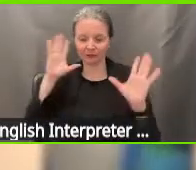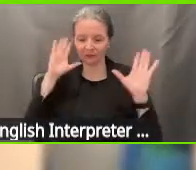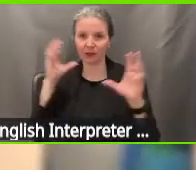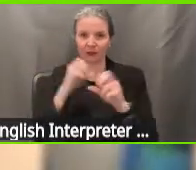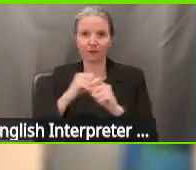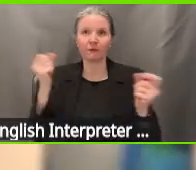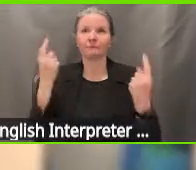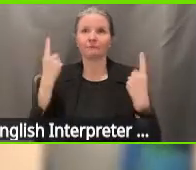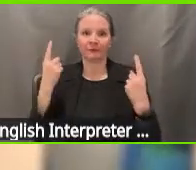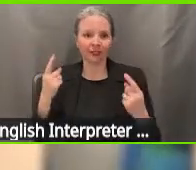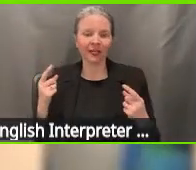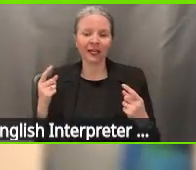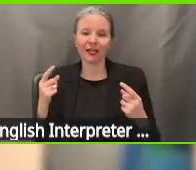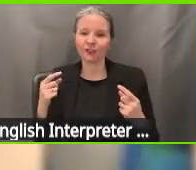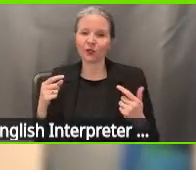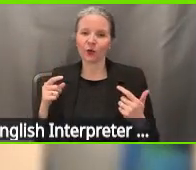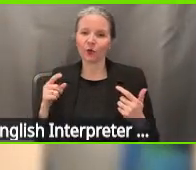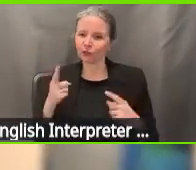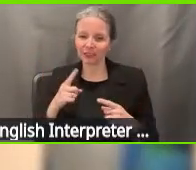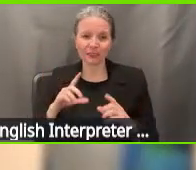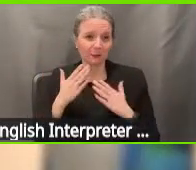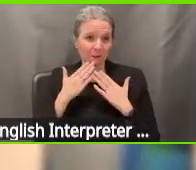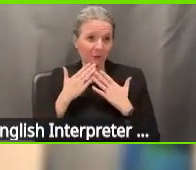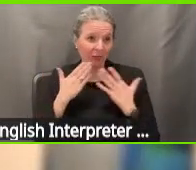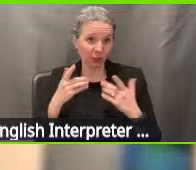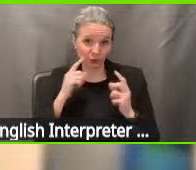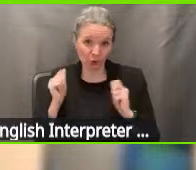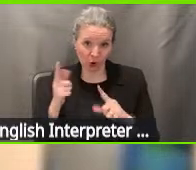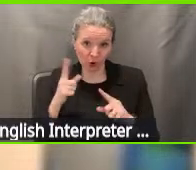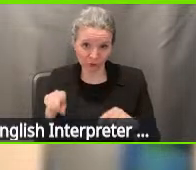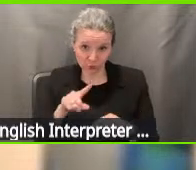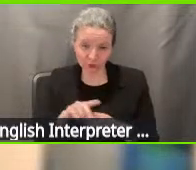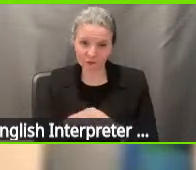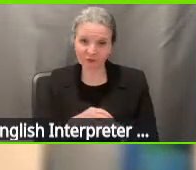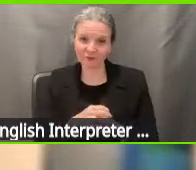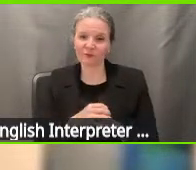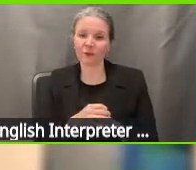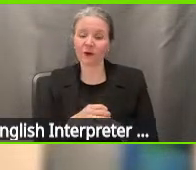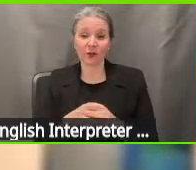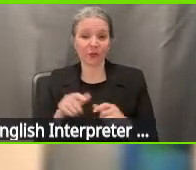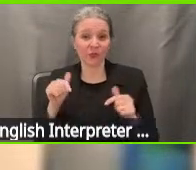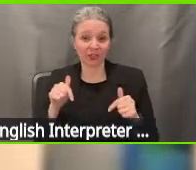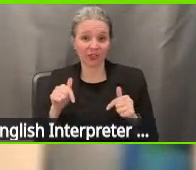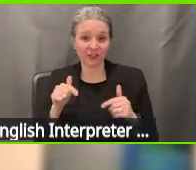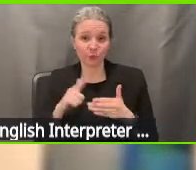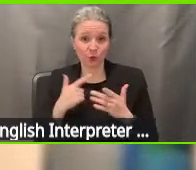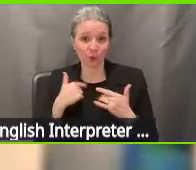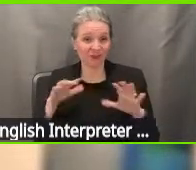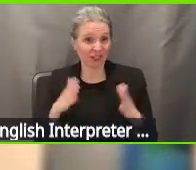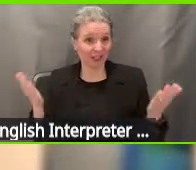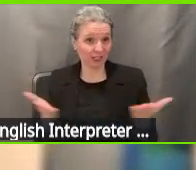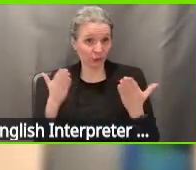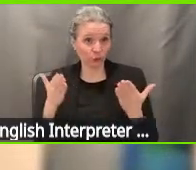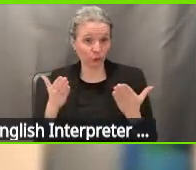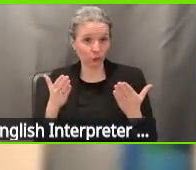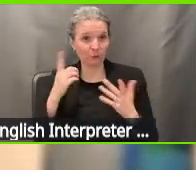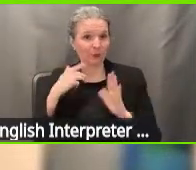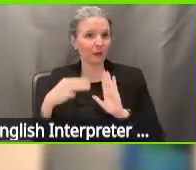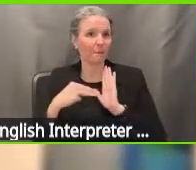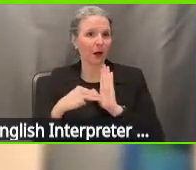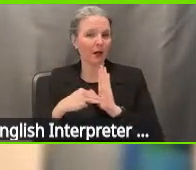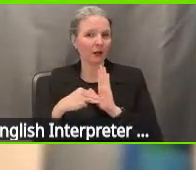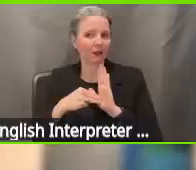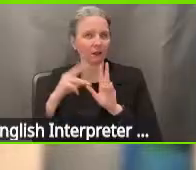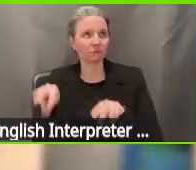So I just a big thank you to you all. What we've done here will be a model,